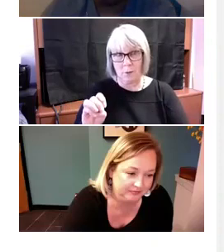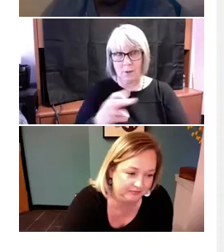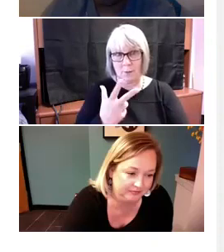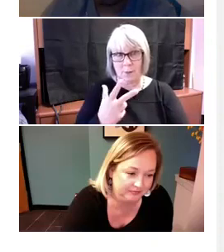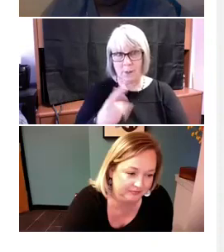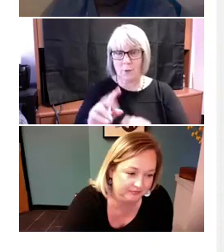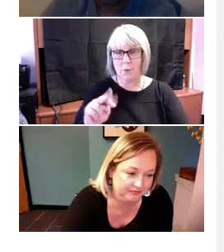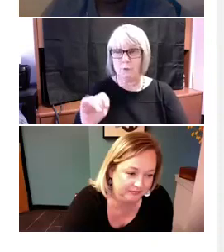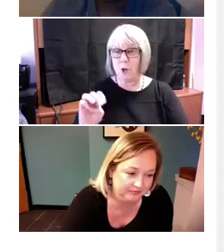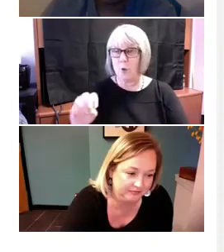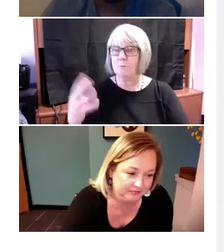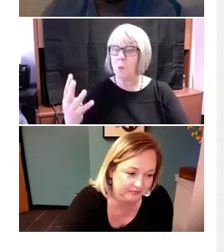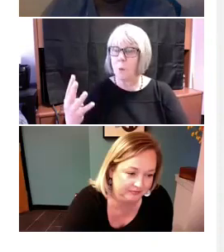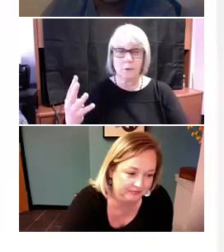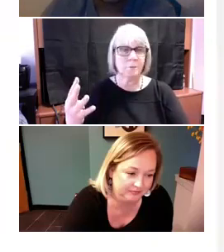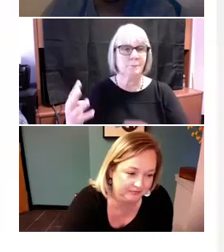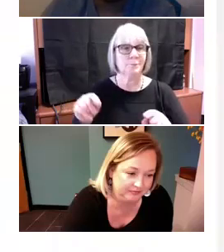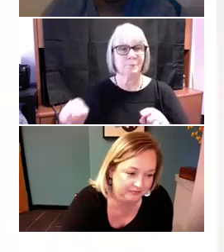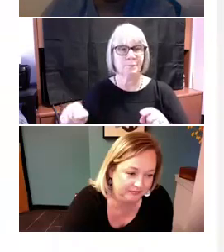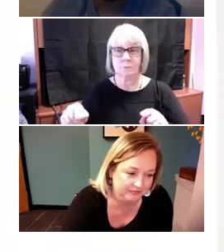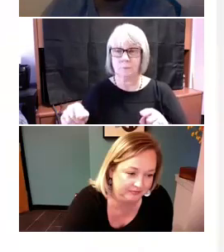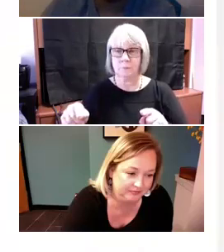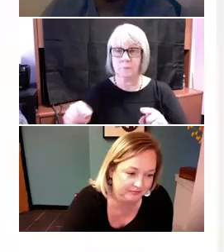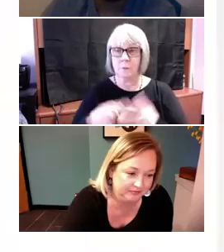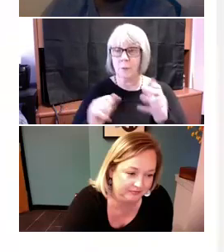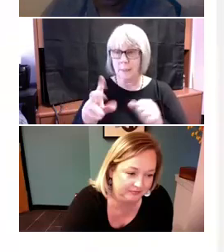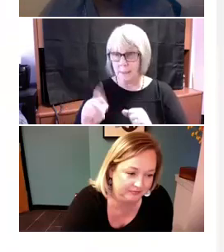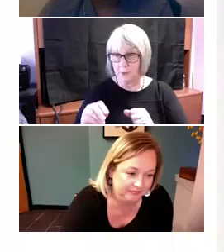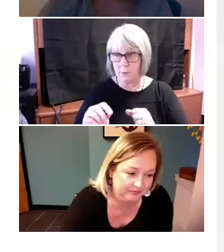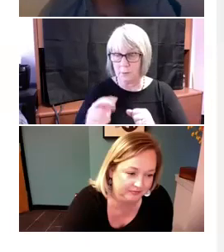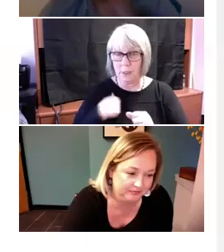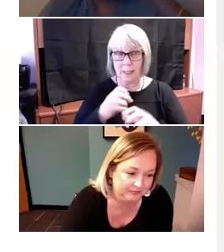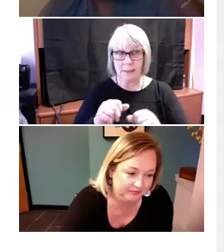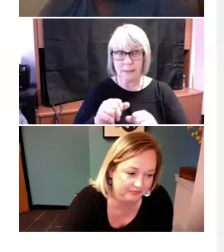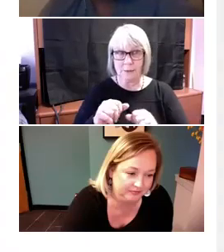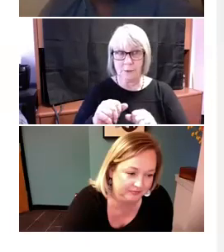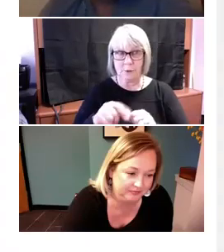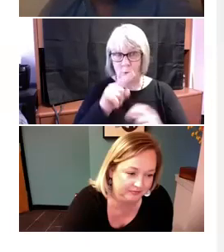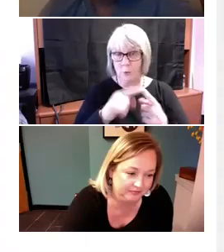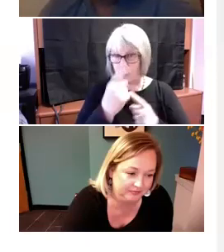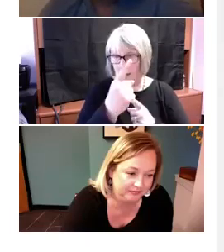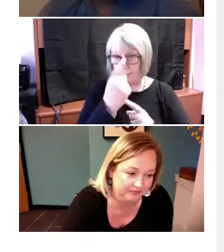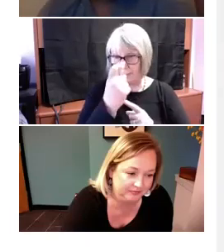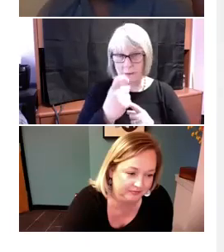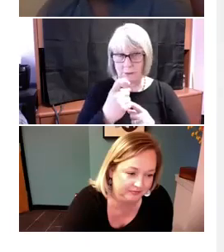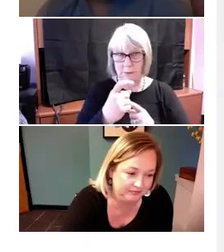node 4. Now, what I can do is I can traverse to 1 because there is an only connected edge there.